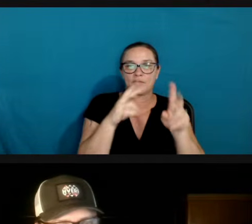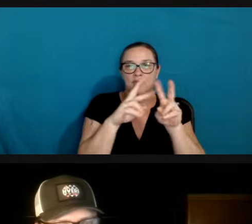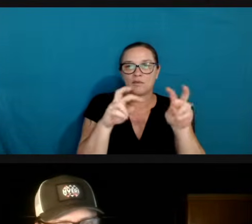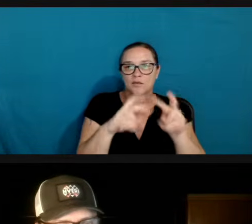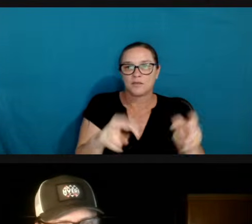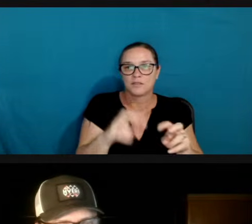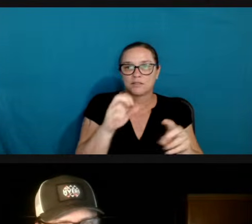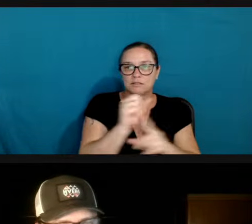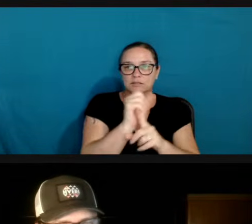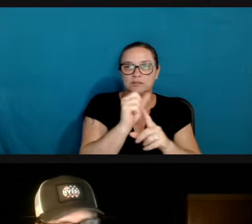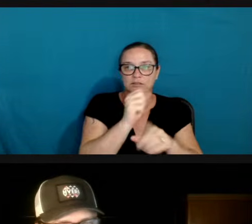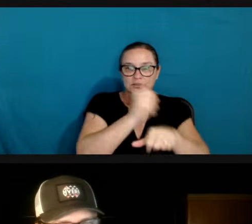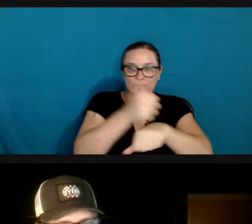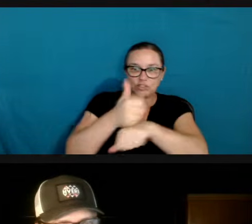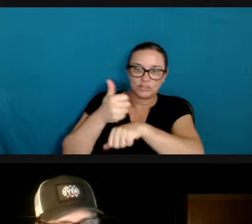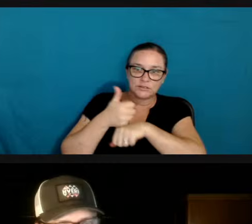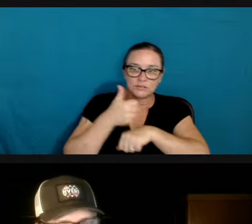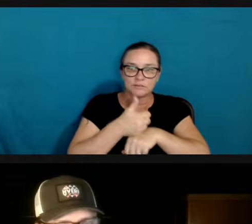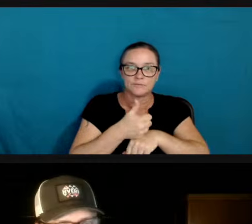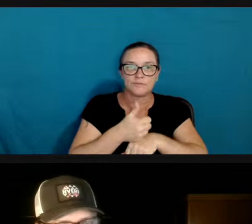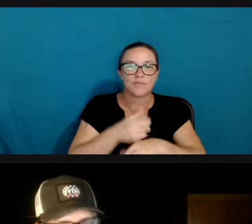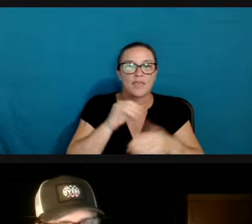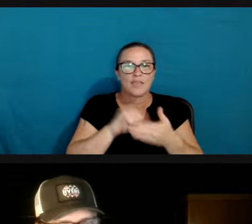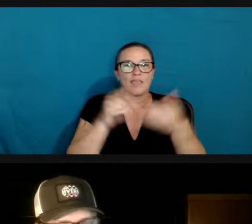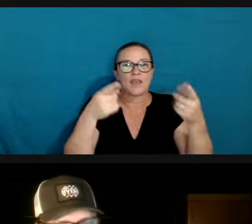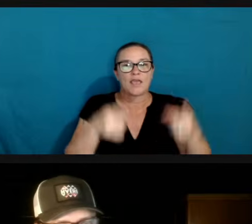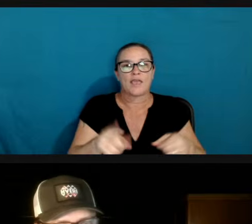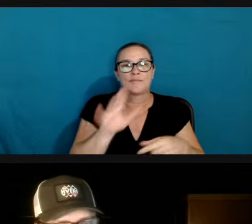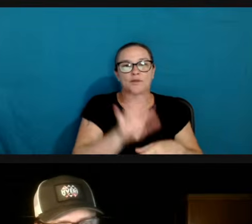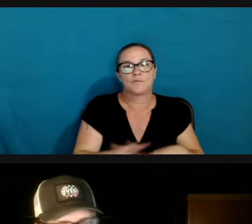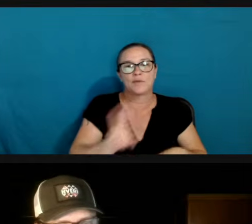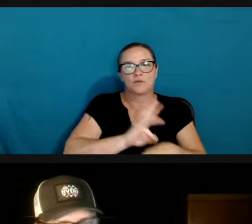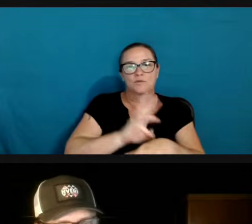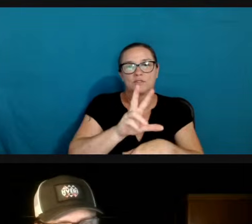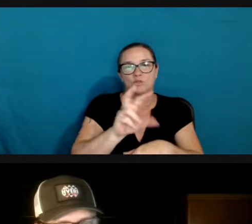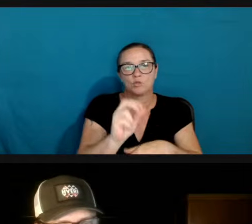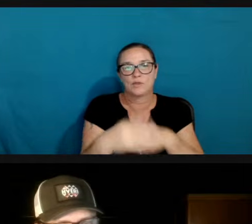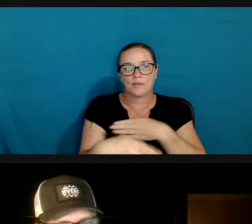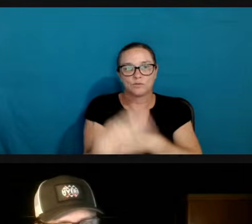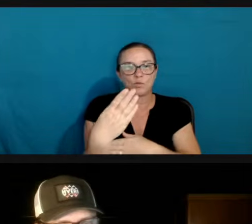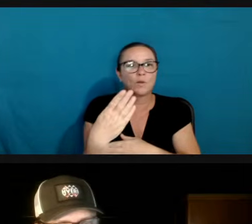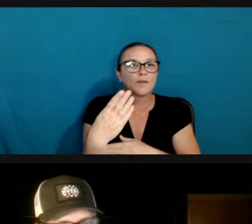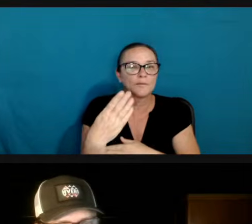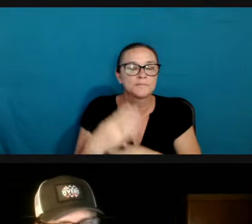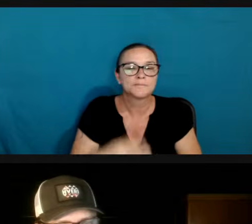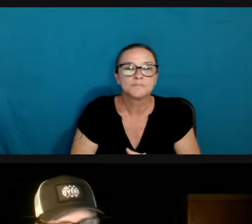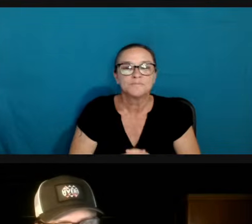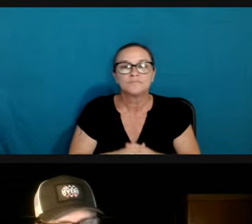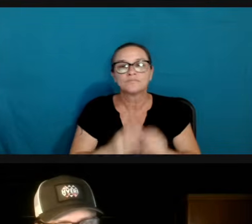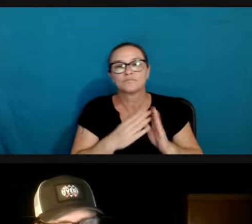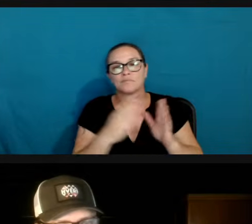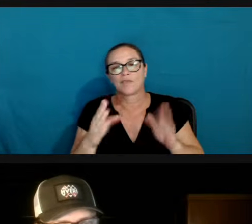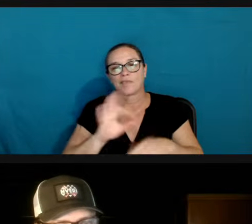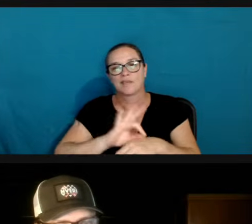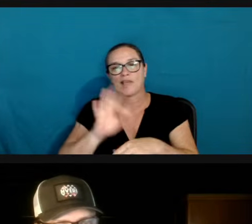the websites, and that occurred this morning, being out from 6:30 to